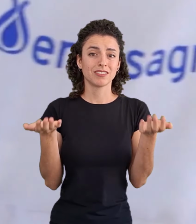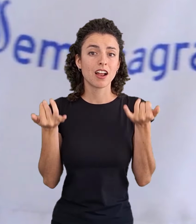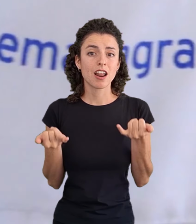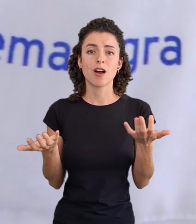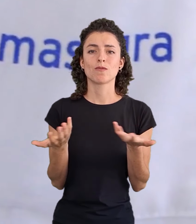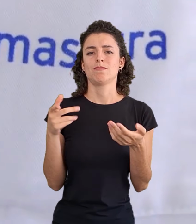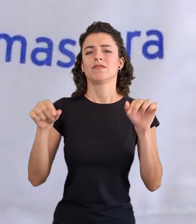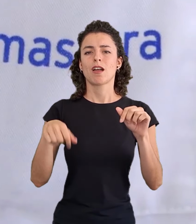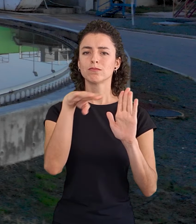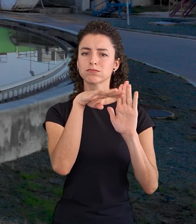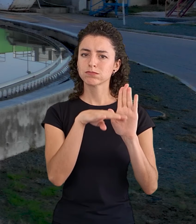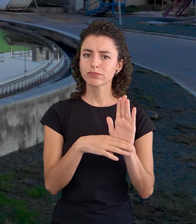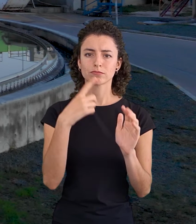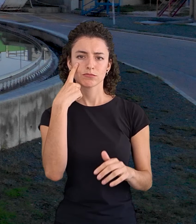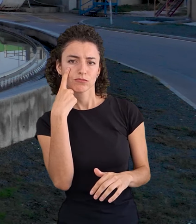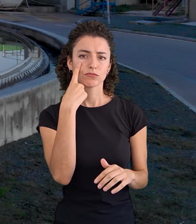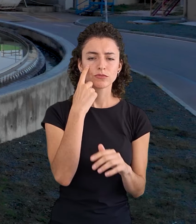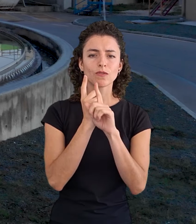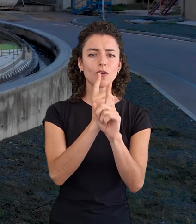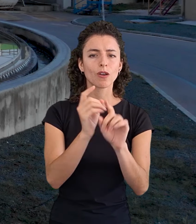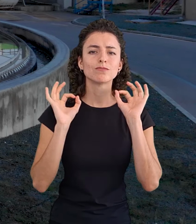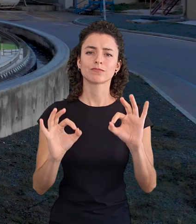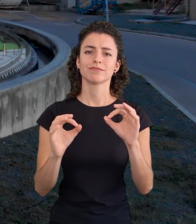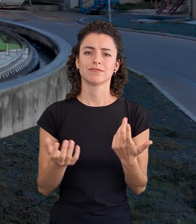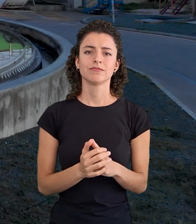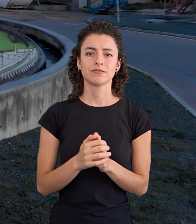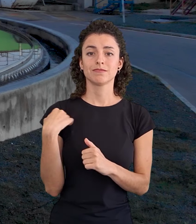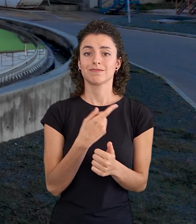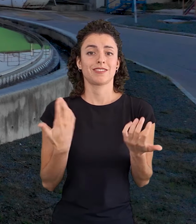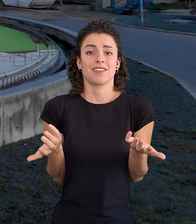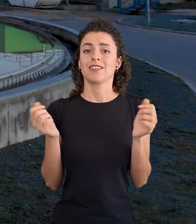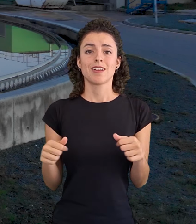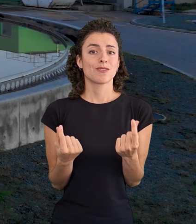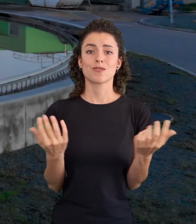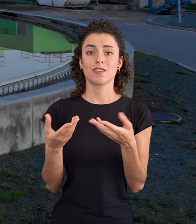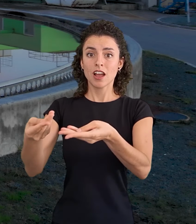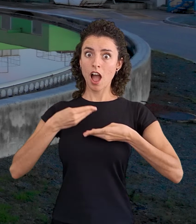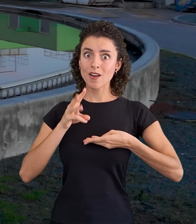to be at the vanguard of management and operation of these kinds of facilities.